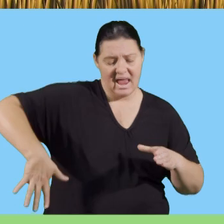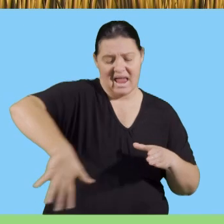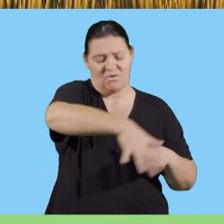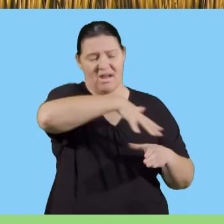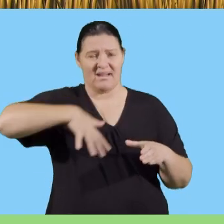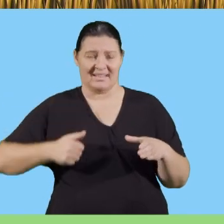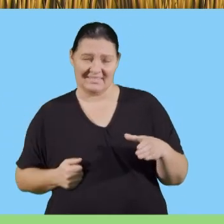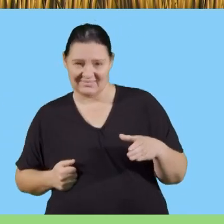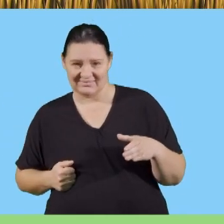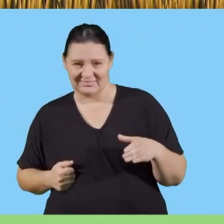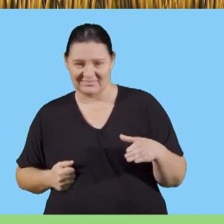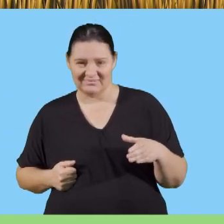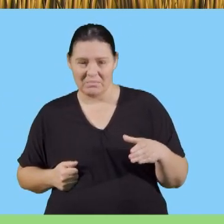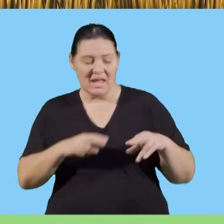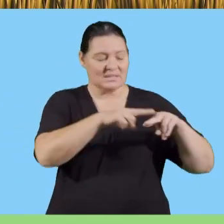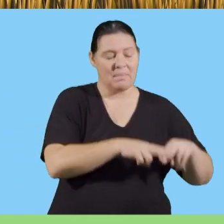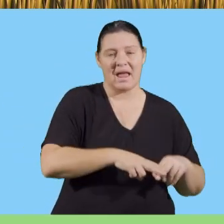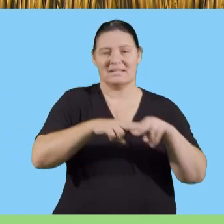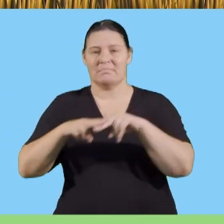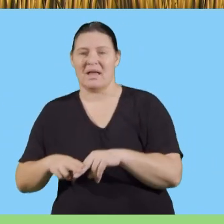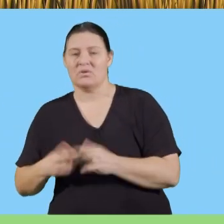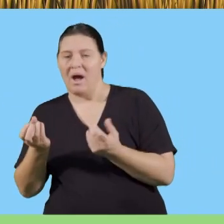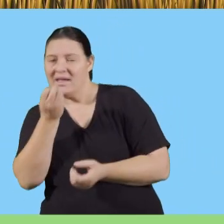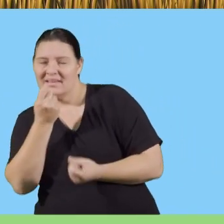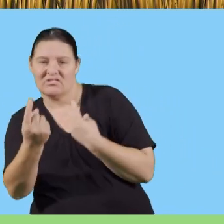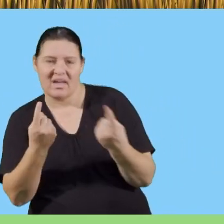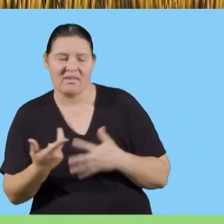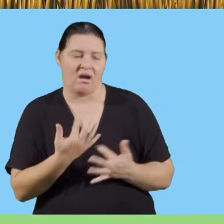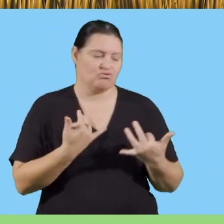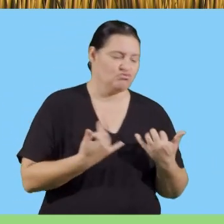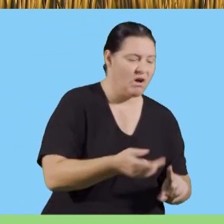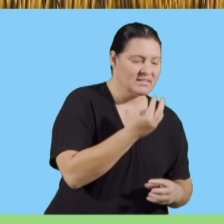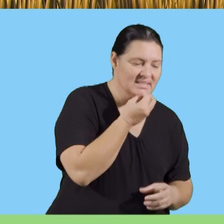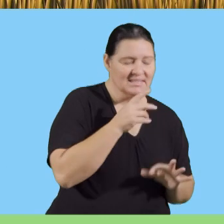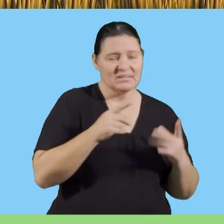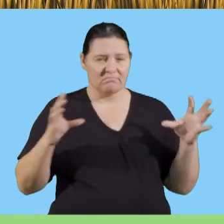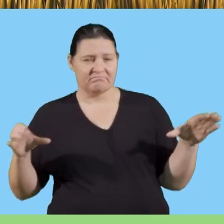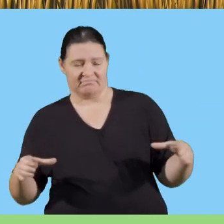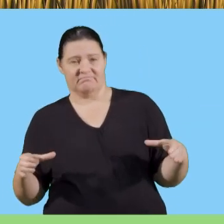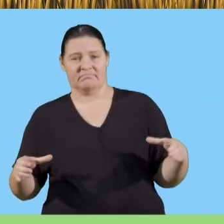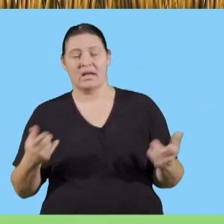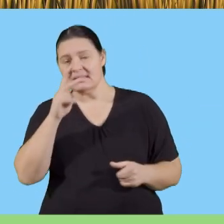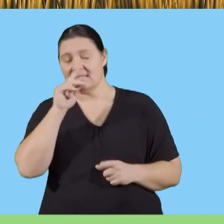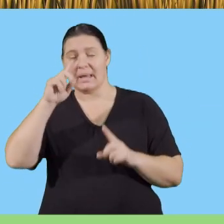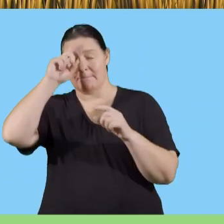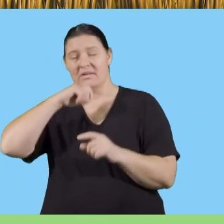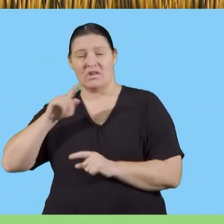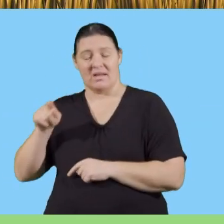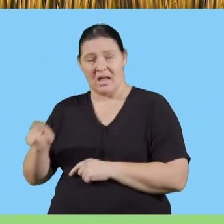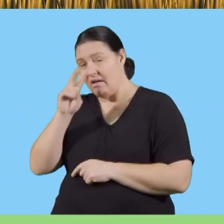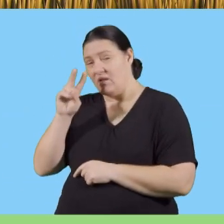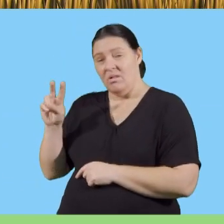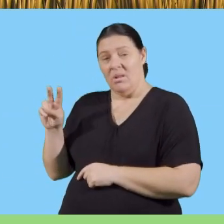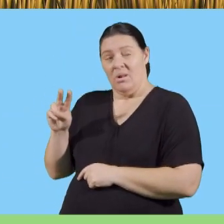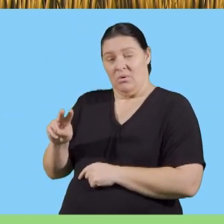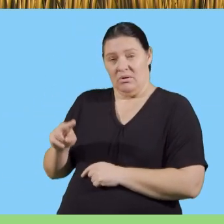us look at the picture alongside. So if you are looking at this picture, you will see that we have giraffes here. We also have